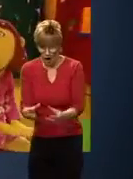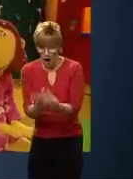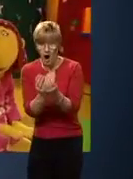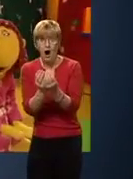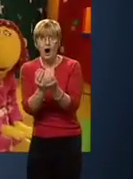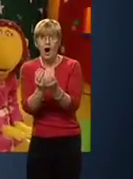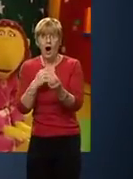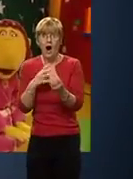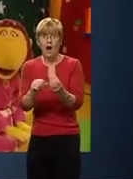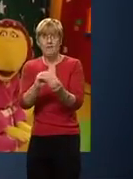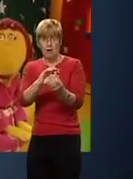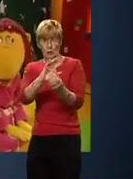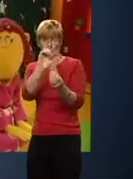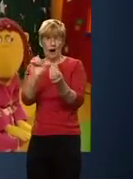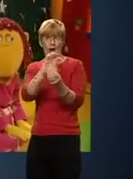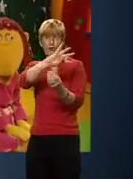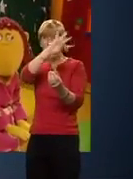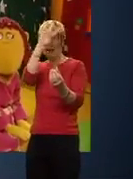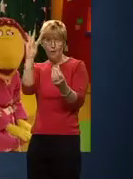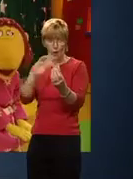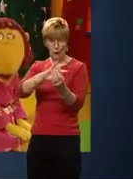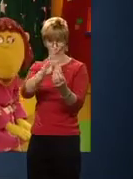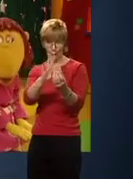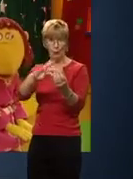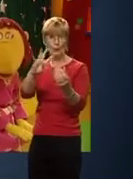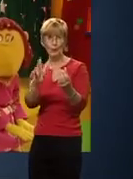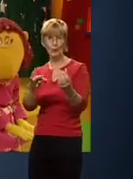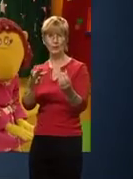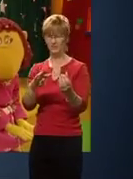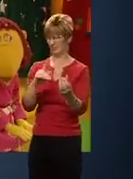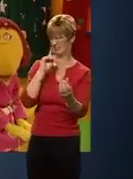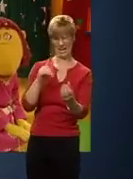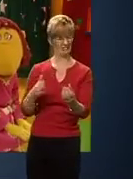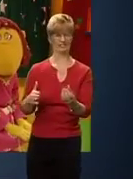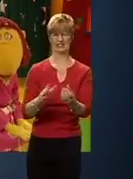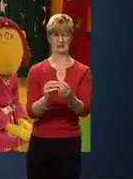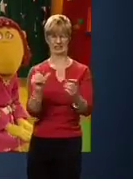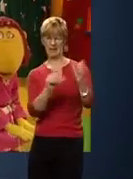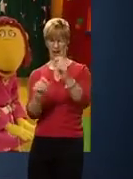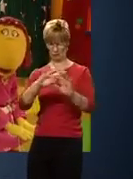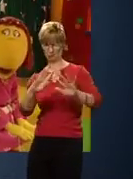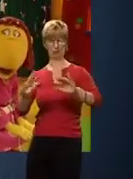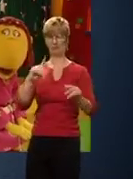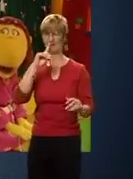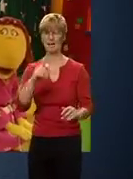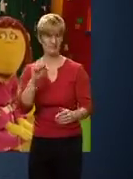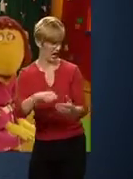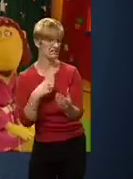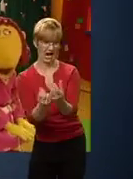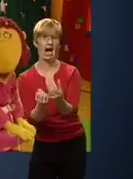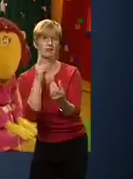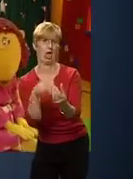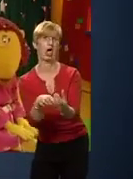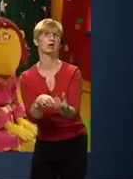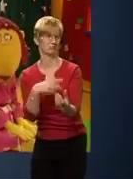I've caught one! And it's all the colours of the rainbow! You can't get a fish all the colours of the rainbow! Yes, you can, and